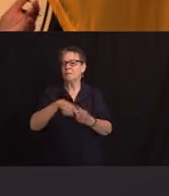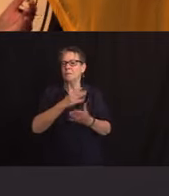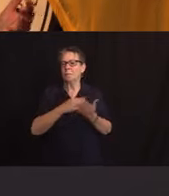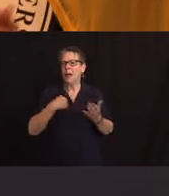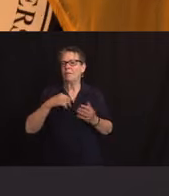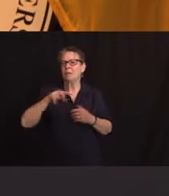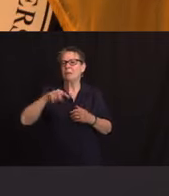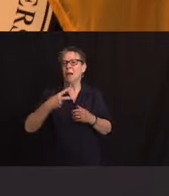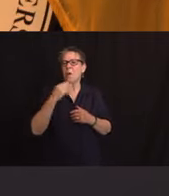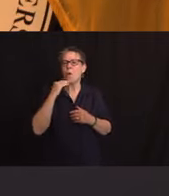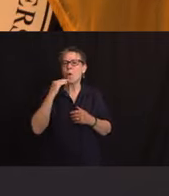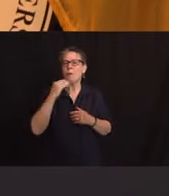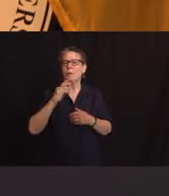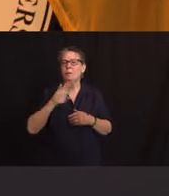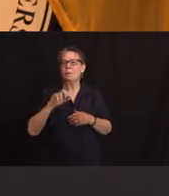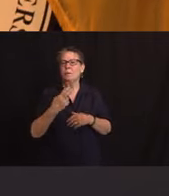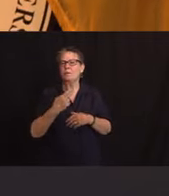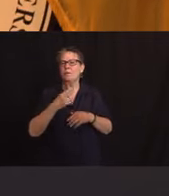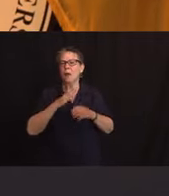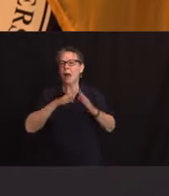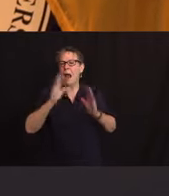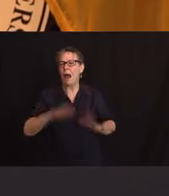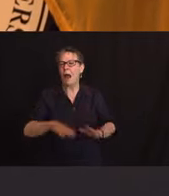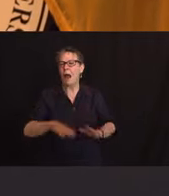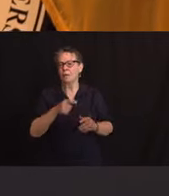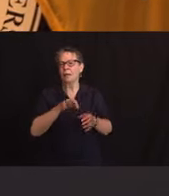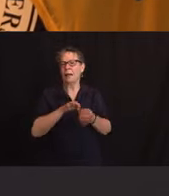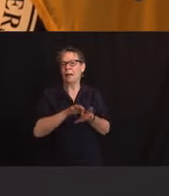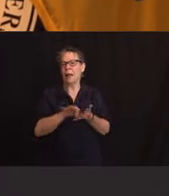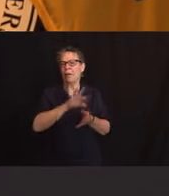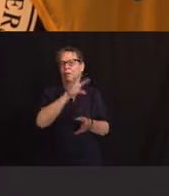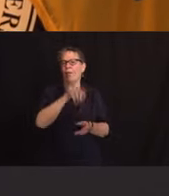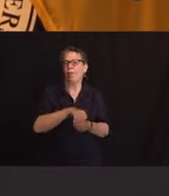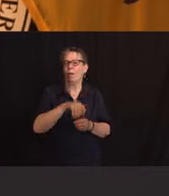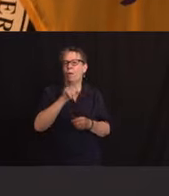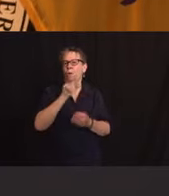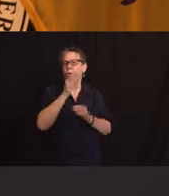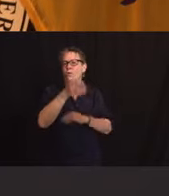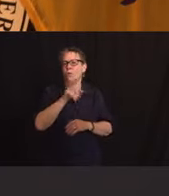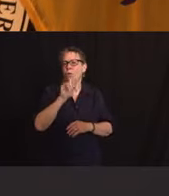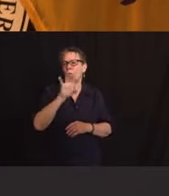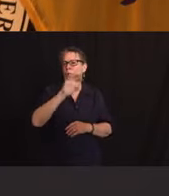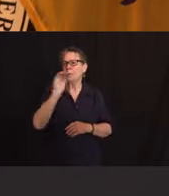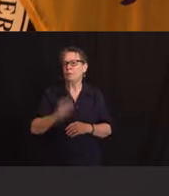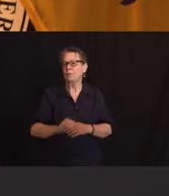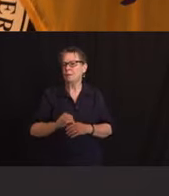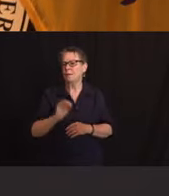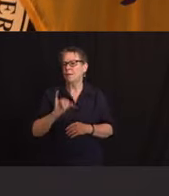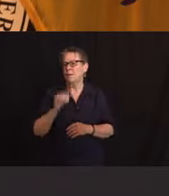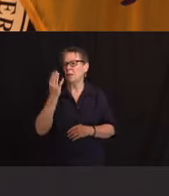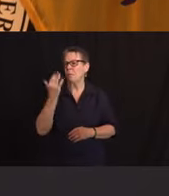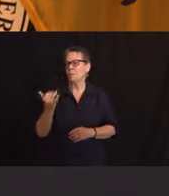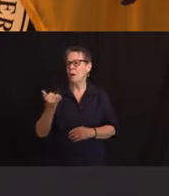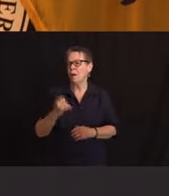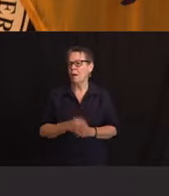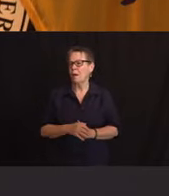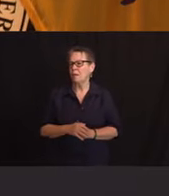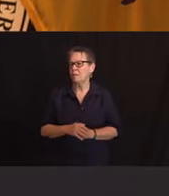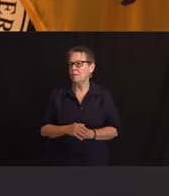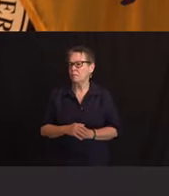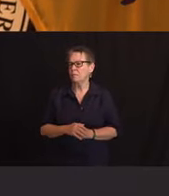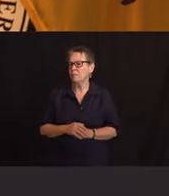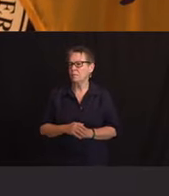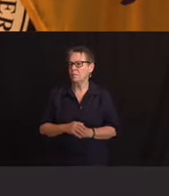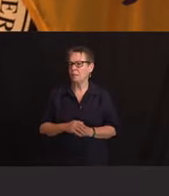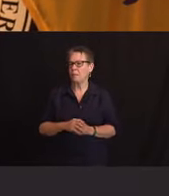Judy. Dave, good afternoon. Hi, Governor. Many pharmacies are now selling home COVID tests,